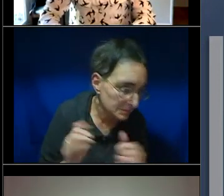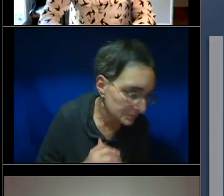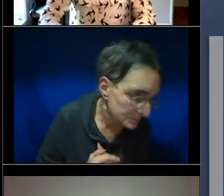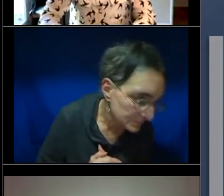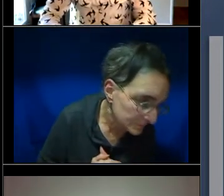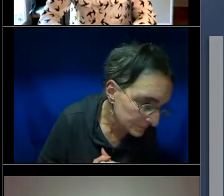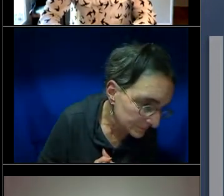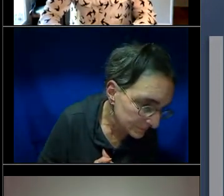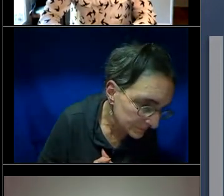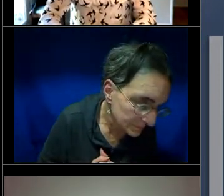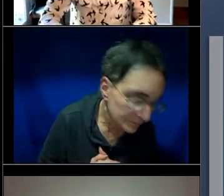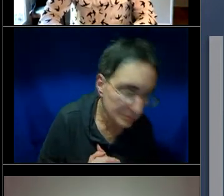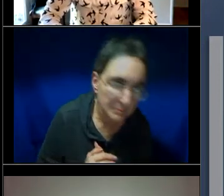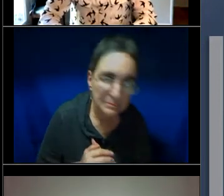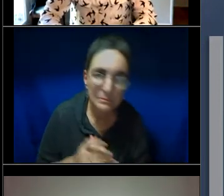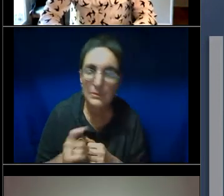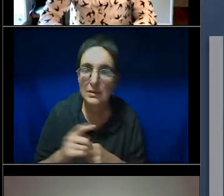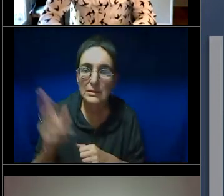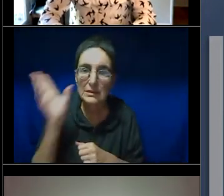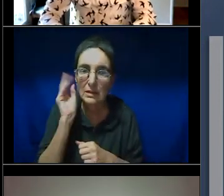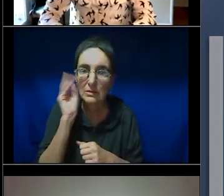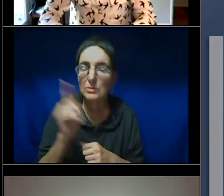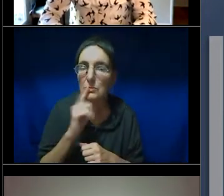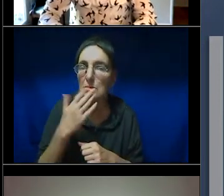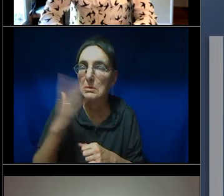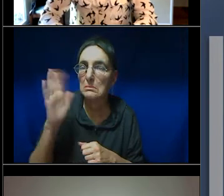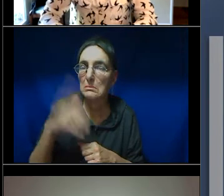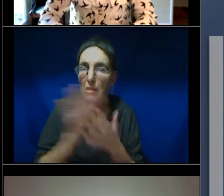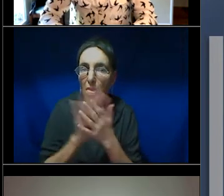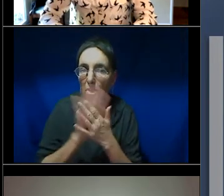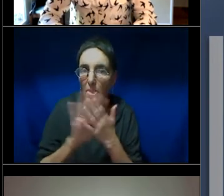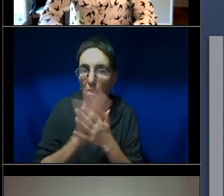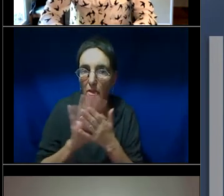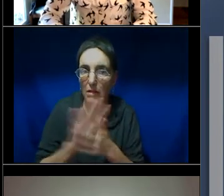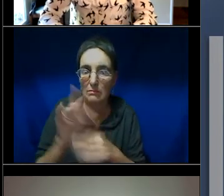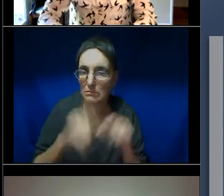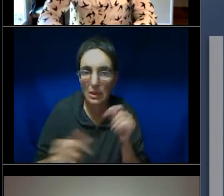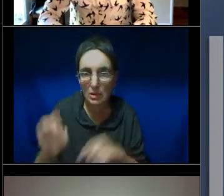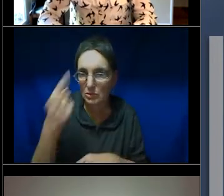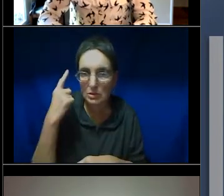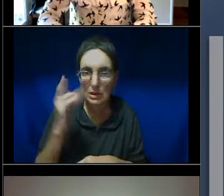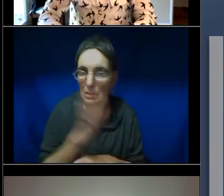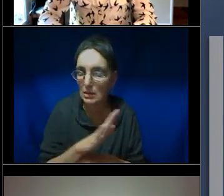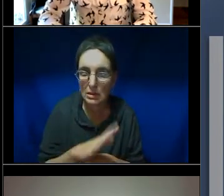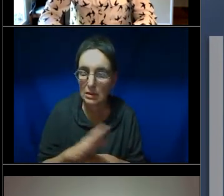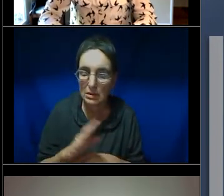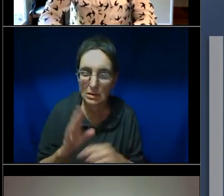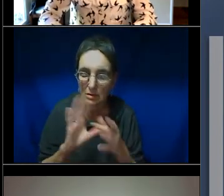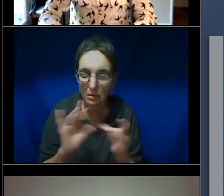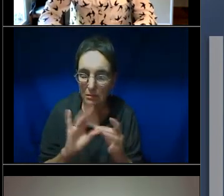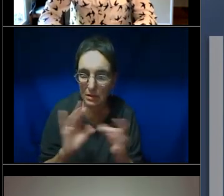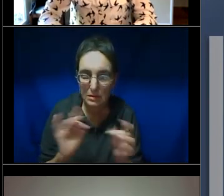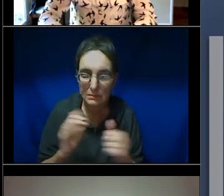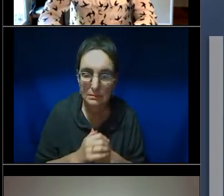of our residents in Zone 2, including Bob, Russell, and Lydia, Rover, and Kelly.